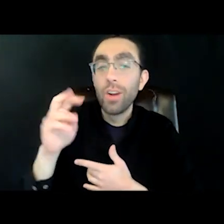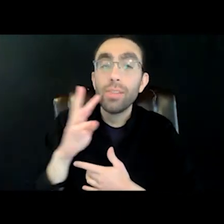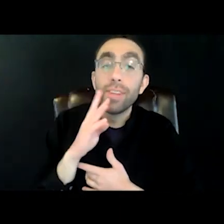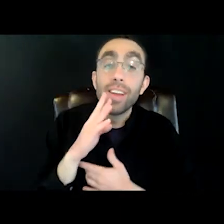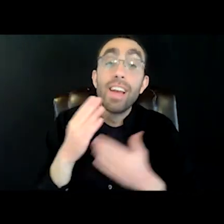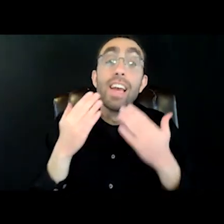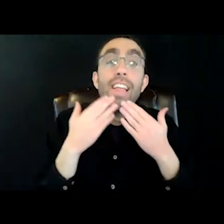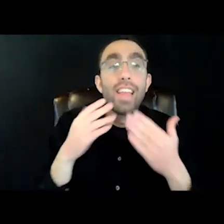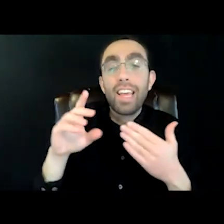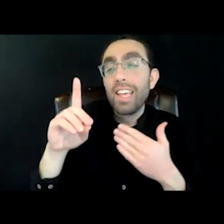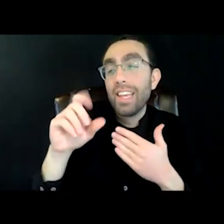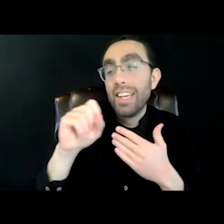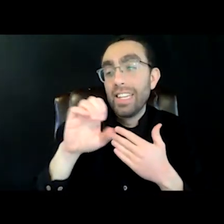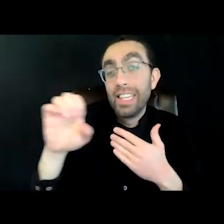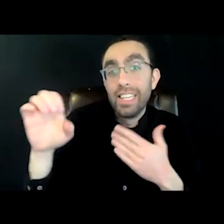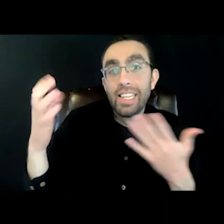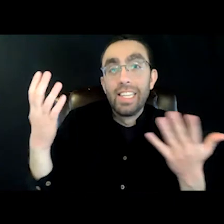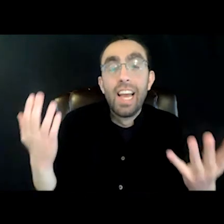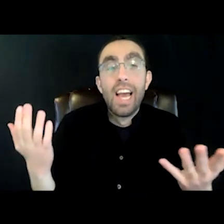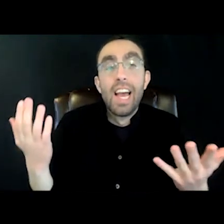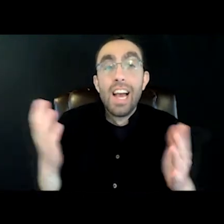Thank you, Daisee.